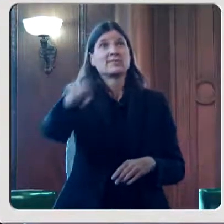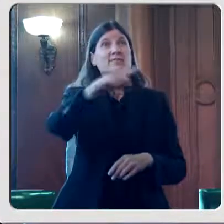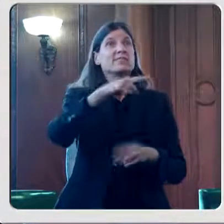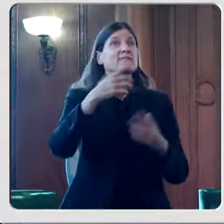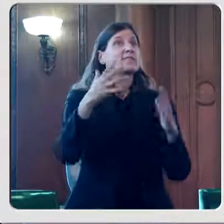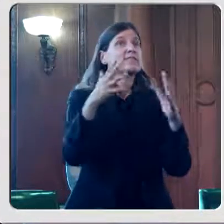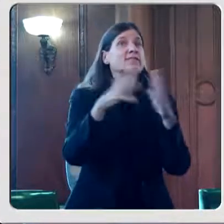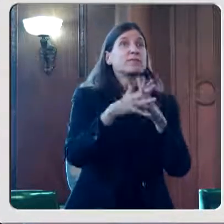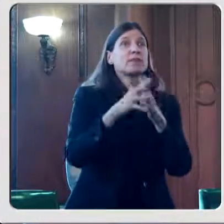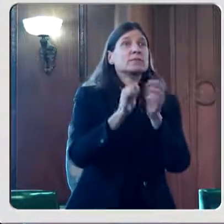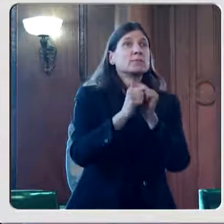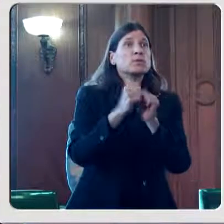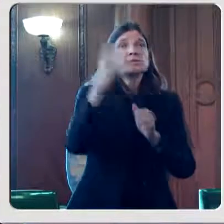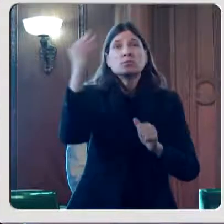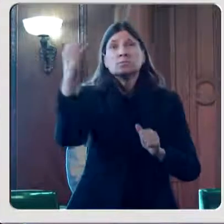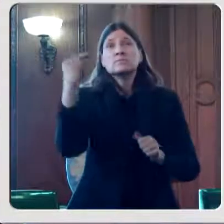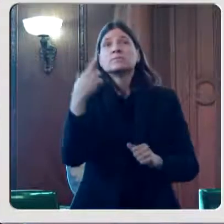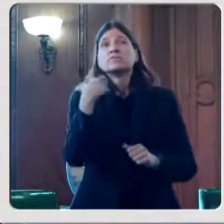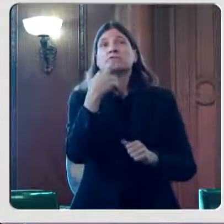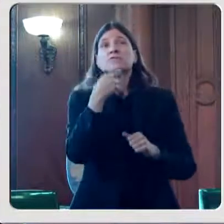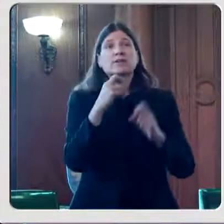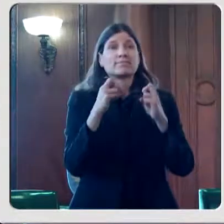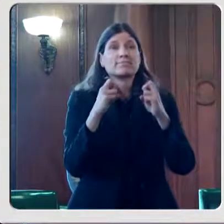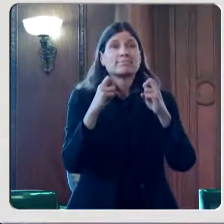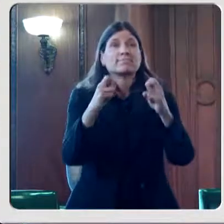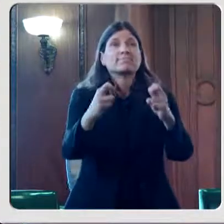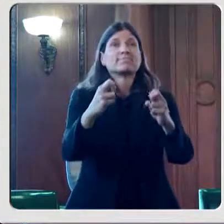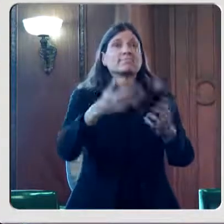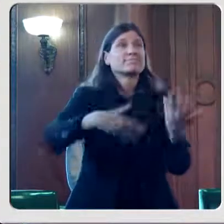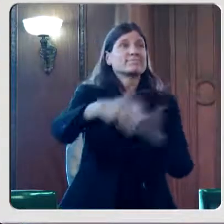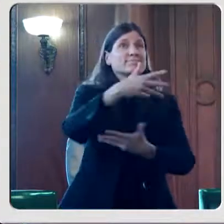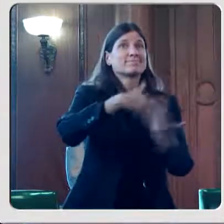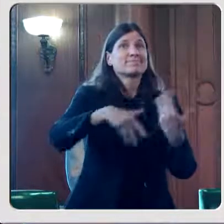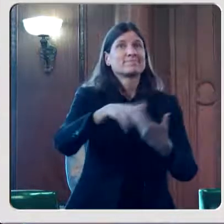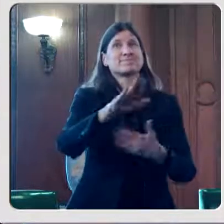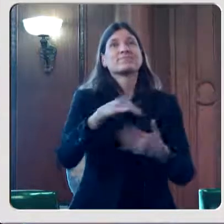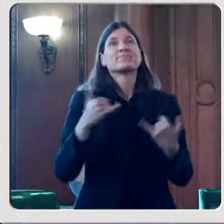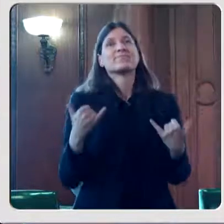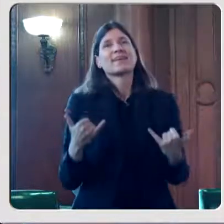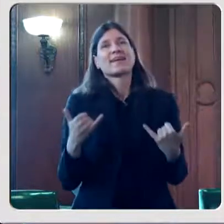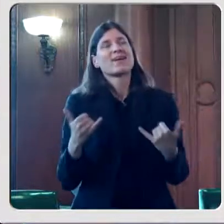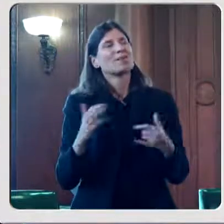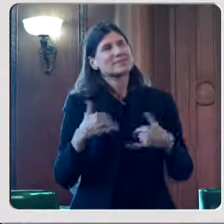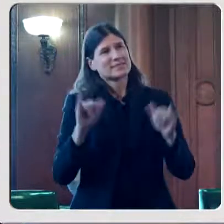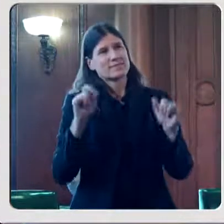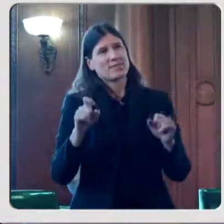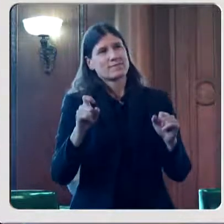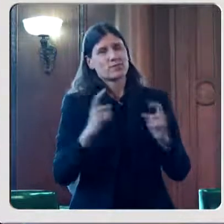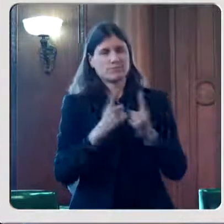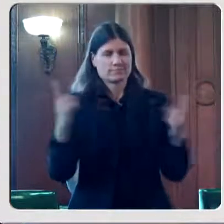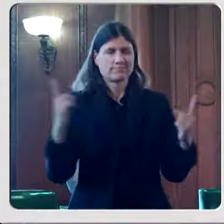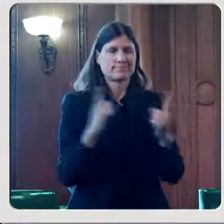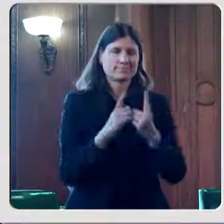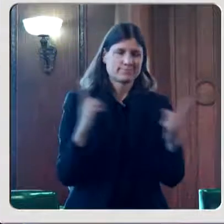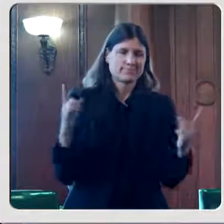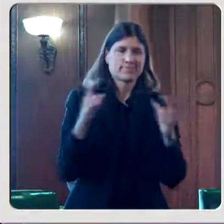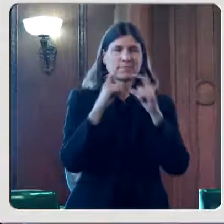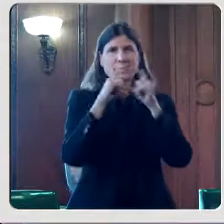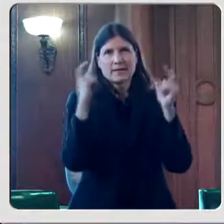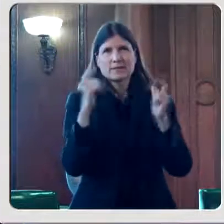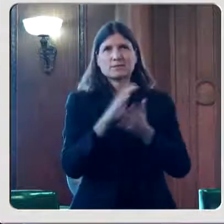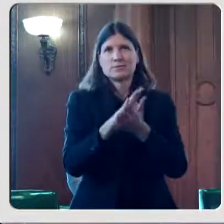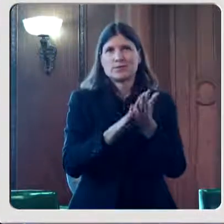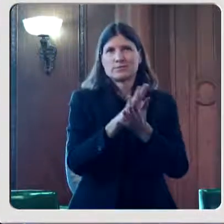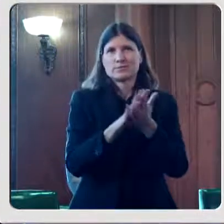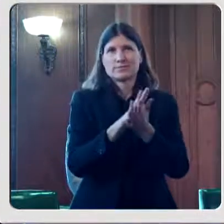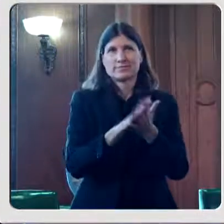safe, to remain vigilant, to mask, to physically distance, and avoid gatherings. It's only with us doing that together where